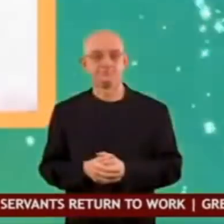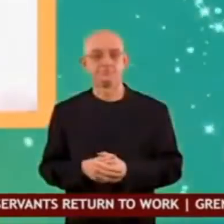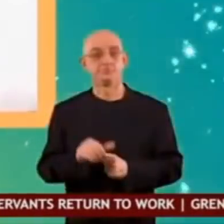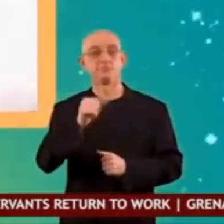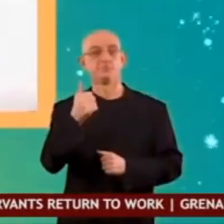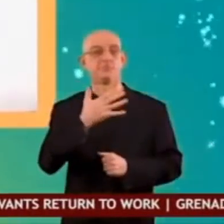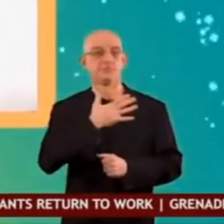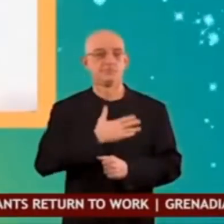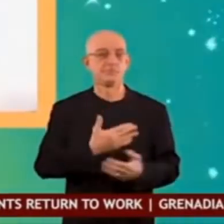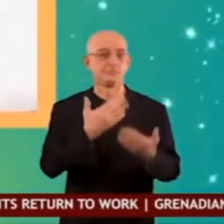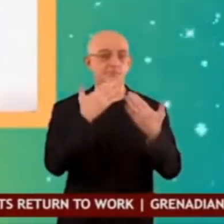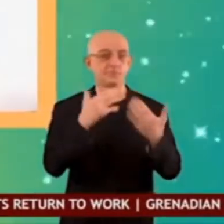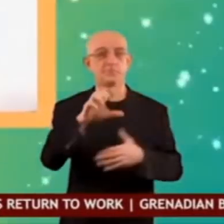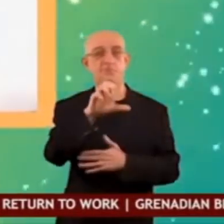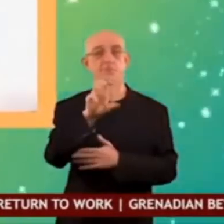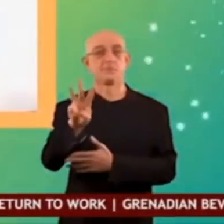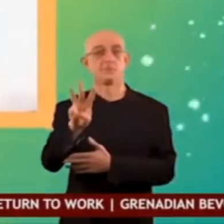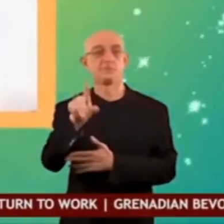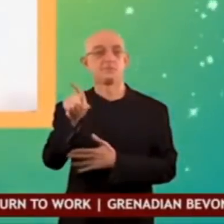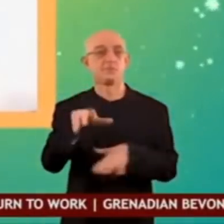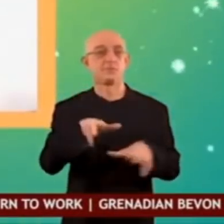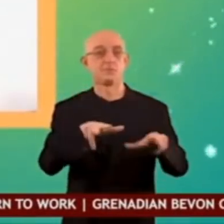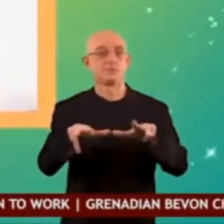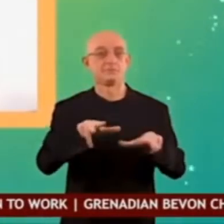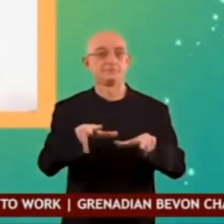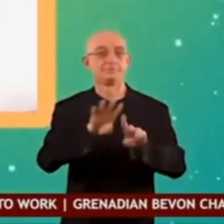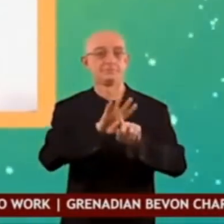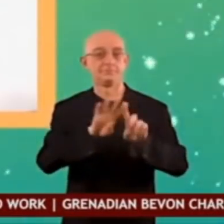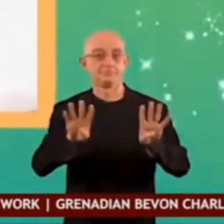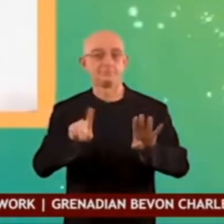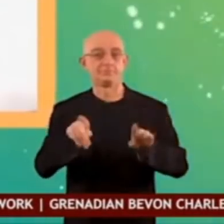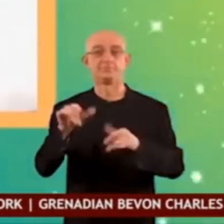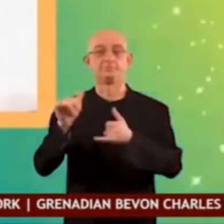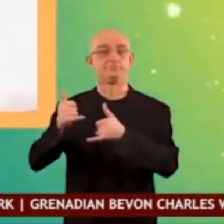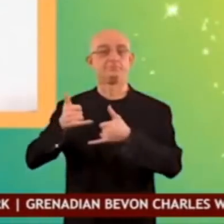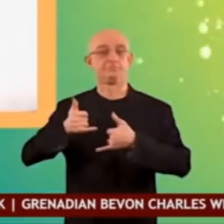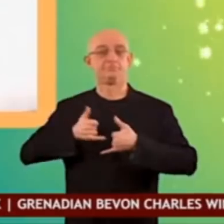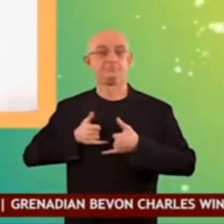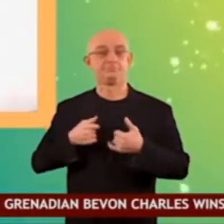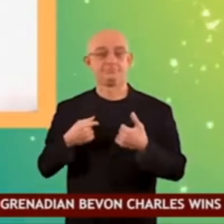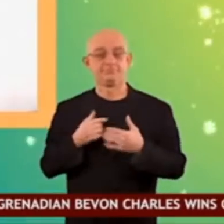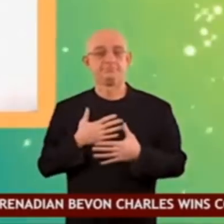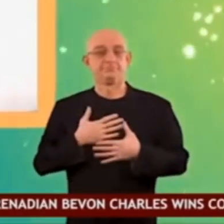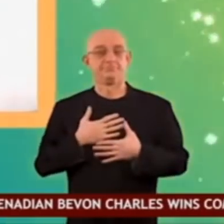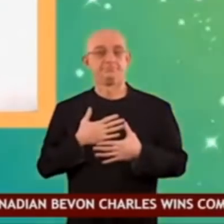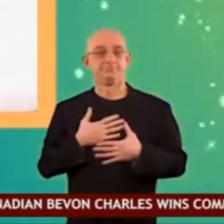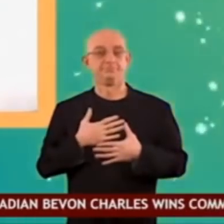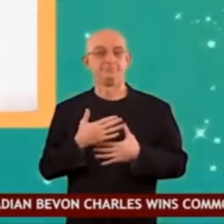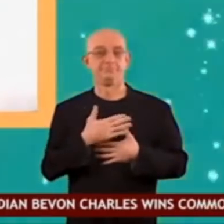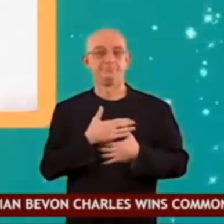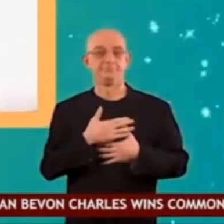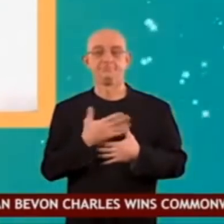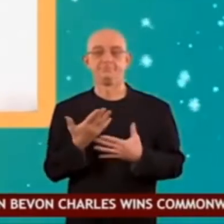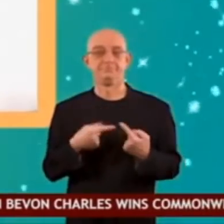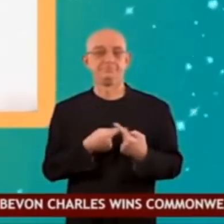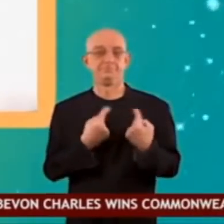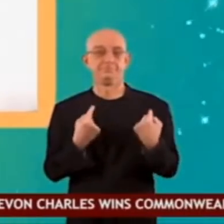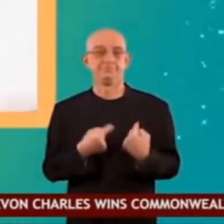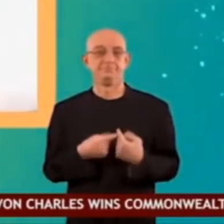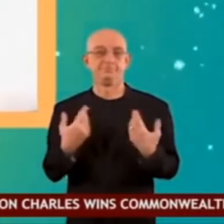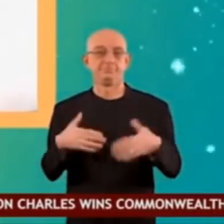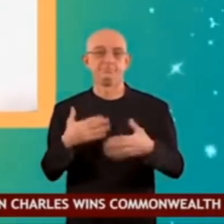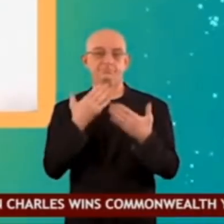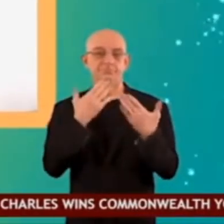First of all, I would like to thank the Commonwealth organization, the panel for this award.